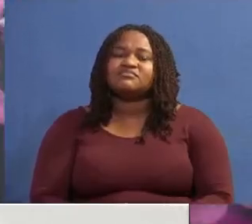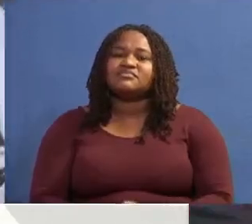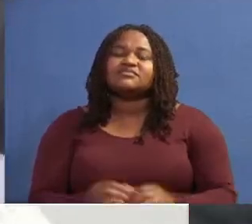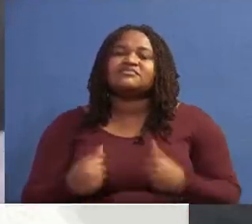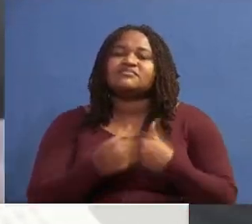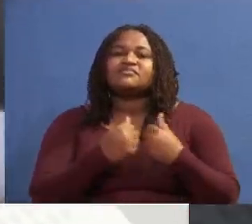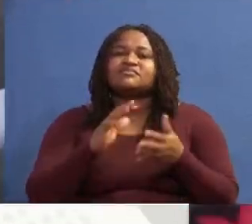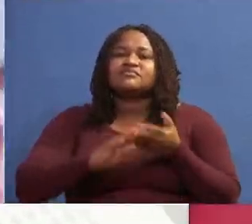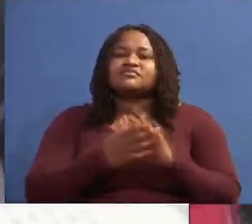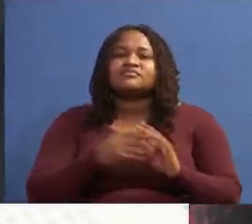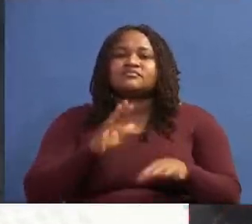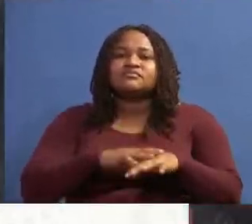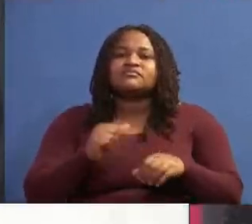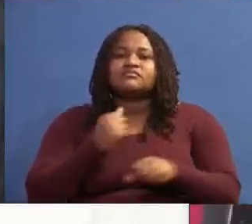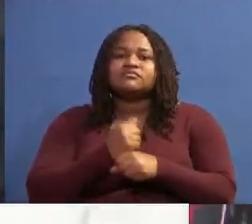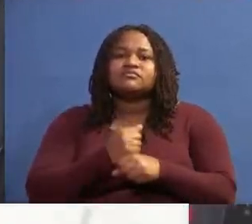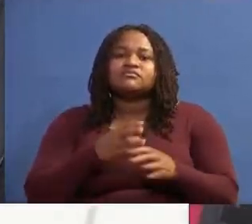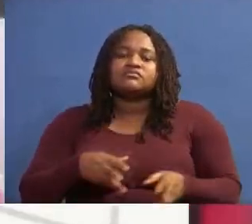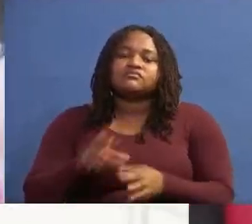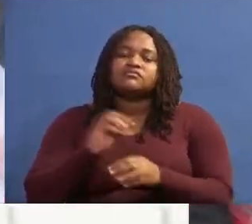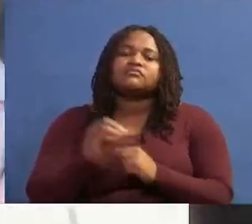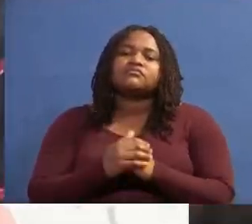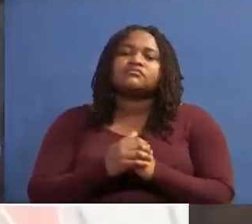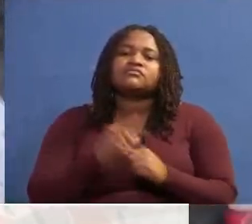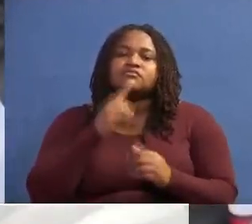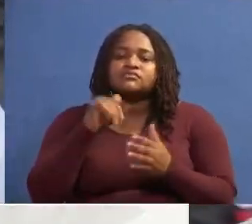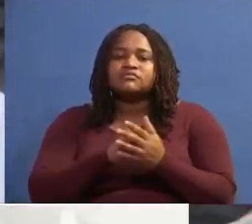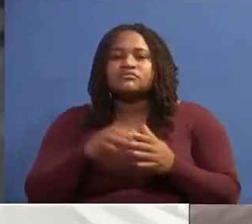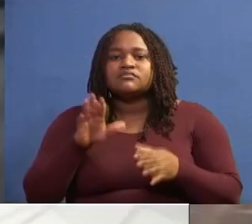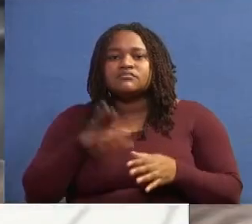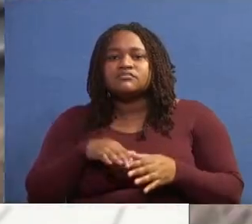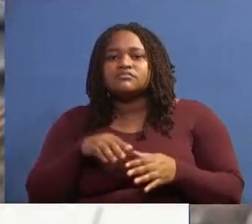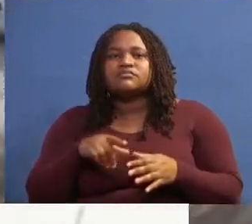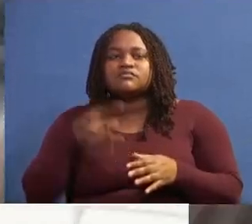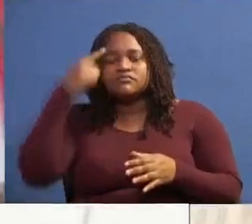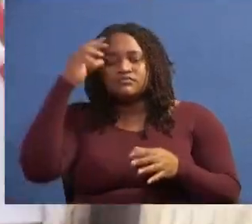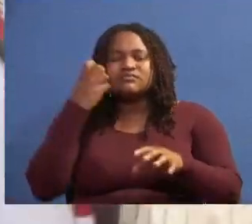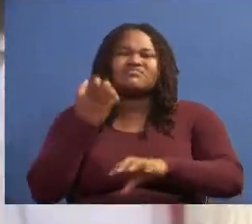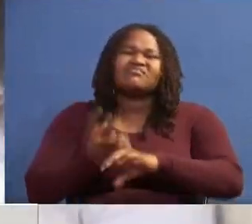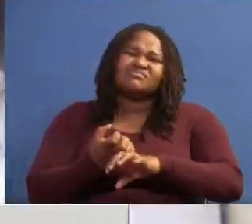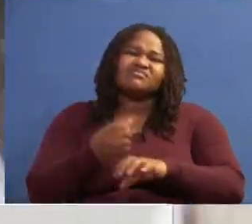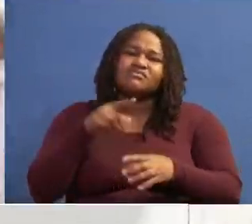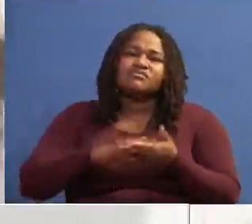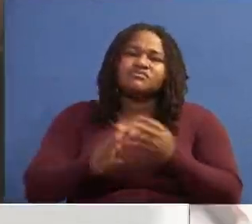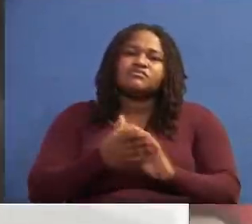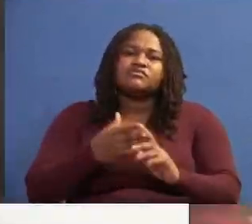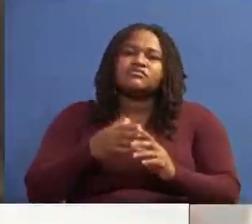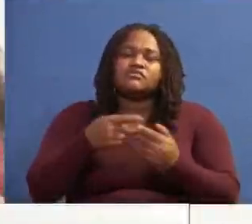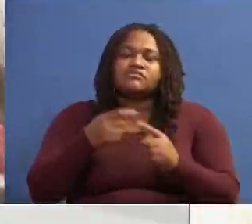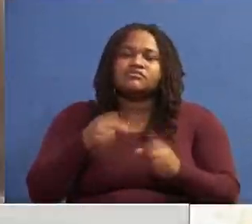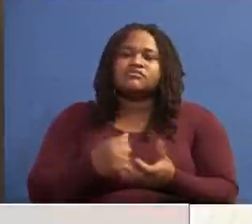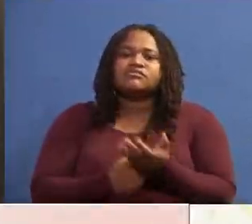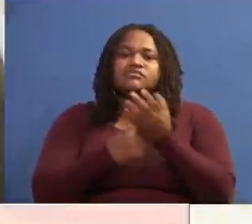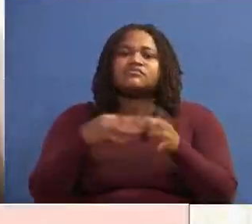challenges and to be passionate about pursuing opportunities. She noted that women often face numerous difficulties, but this should not deter them from supporting